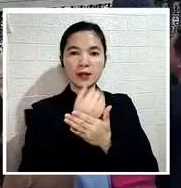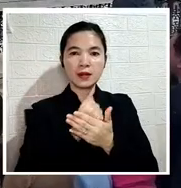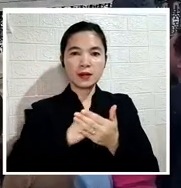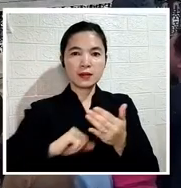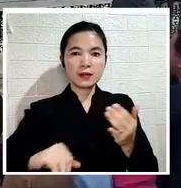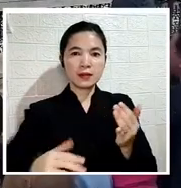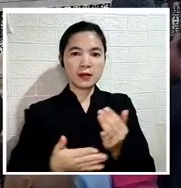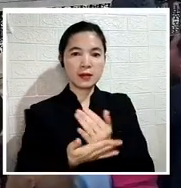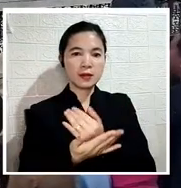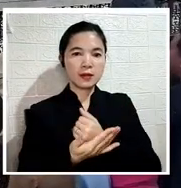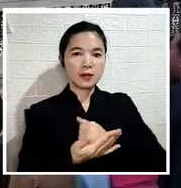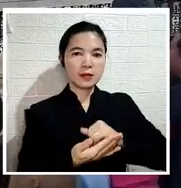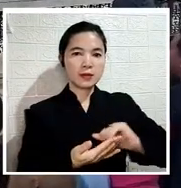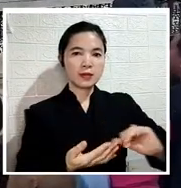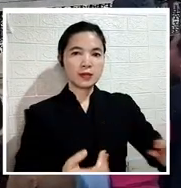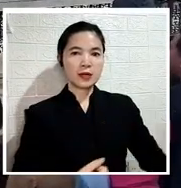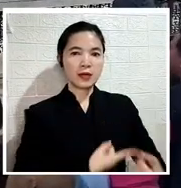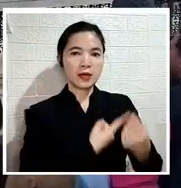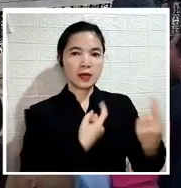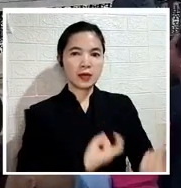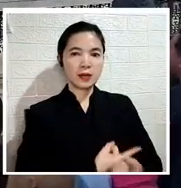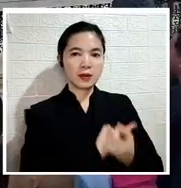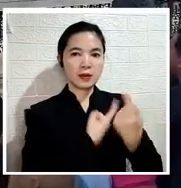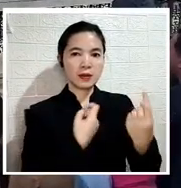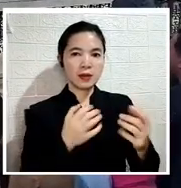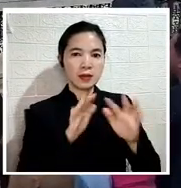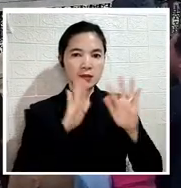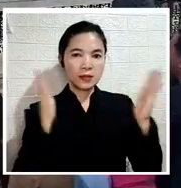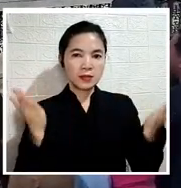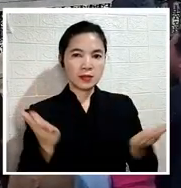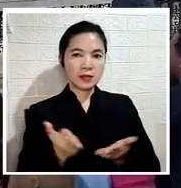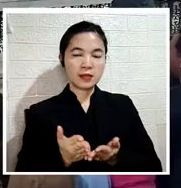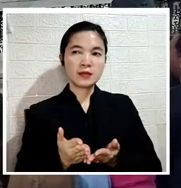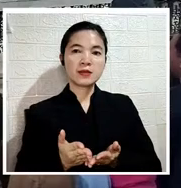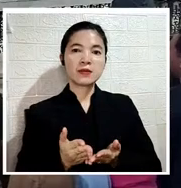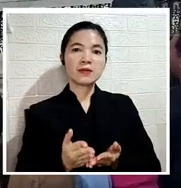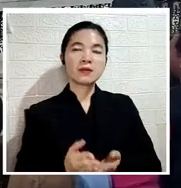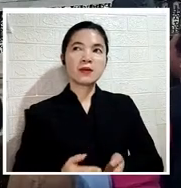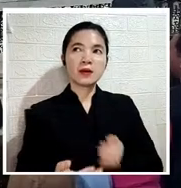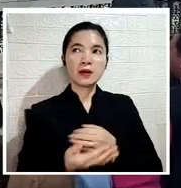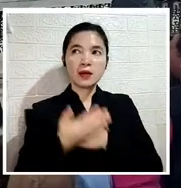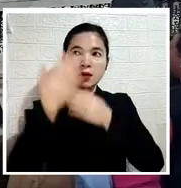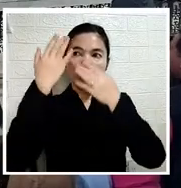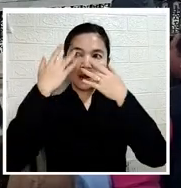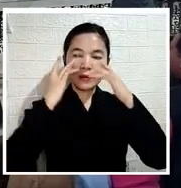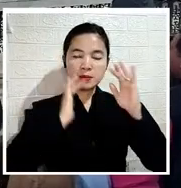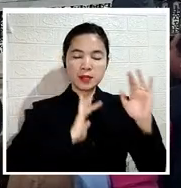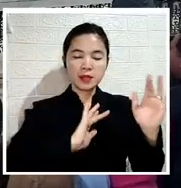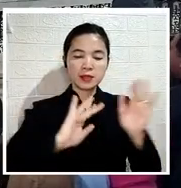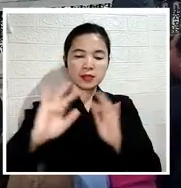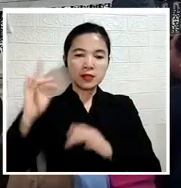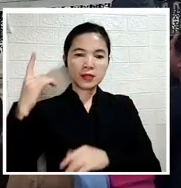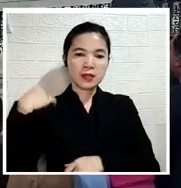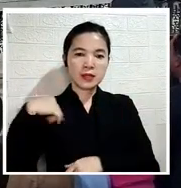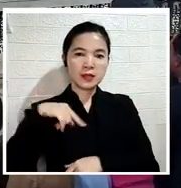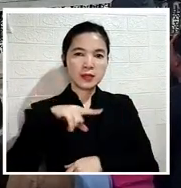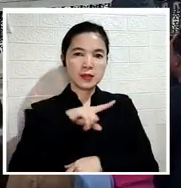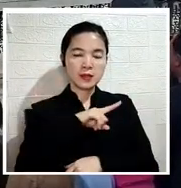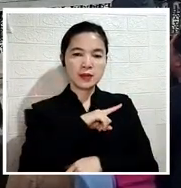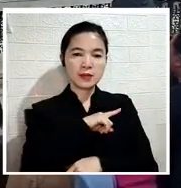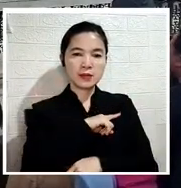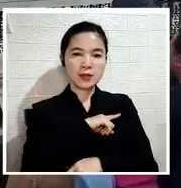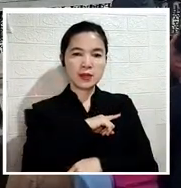Father, you take away the sins of the world, have mercy